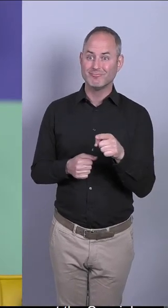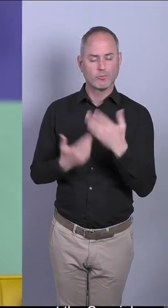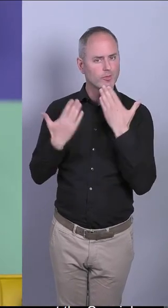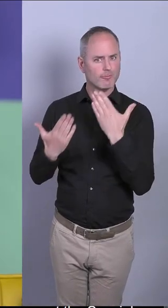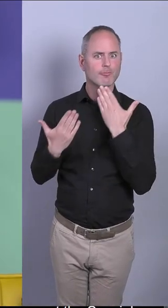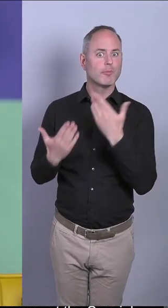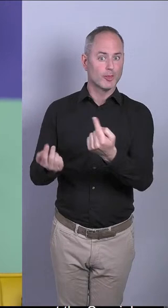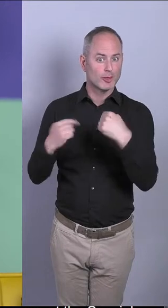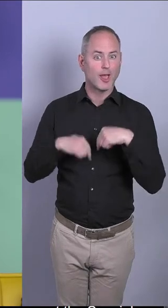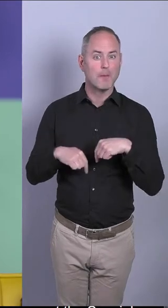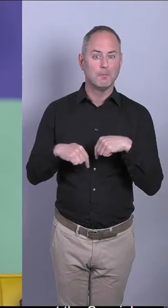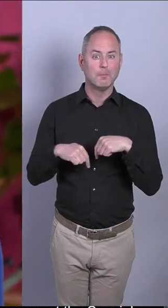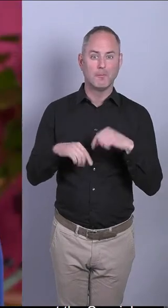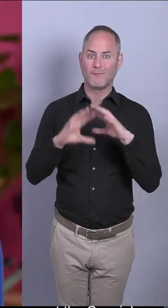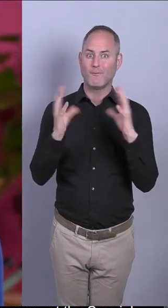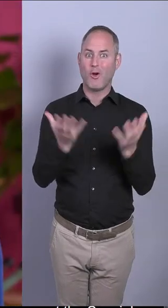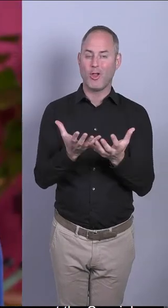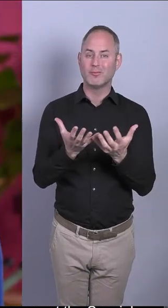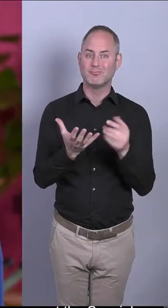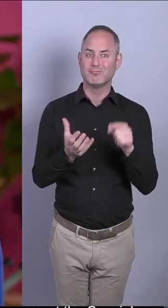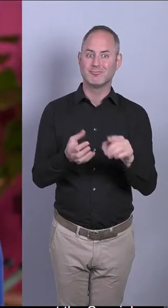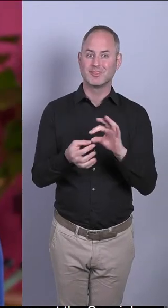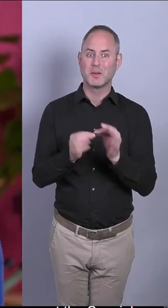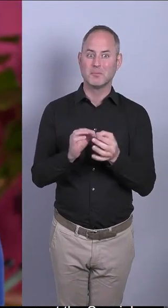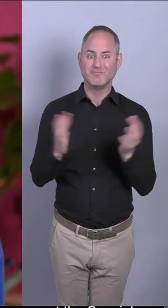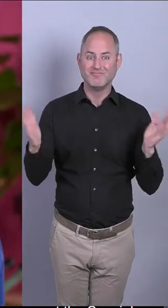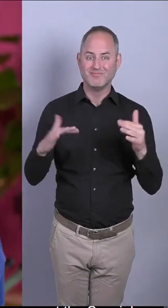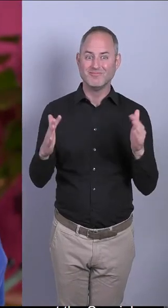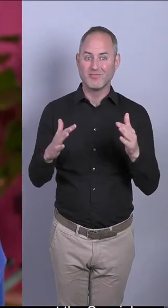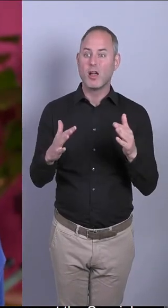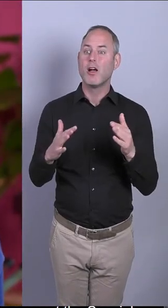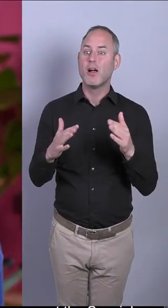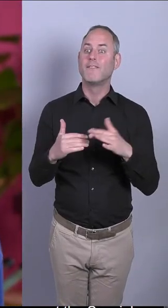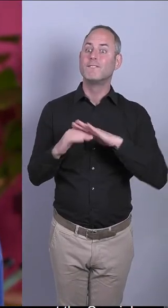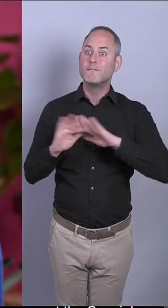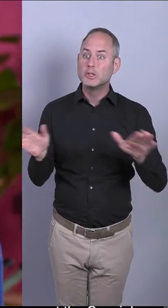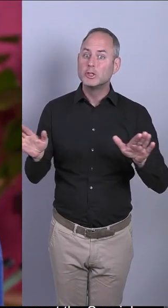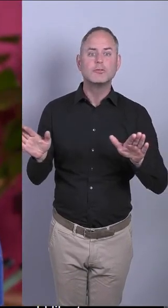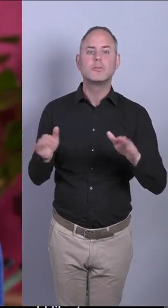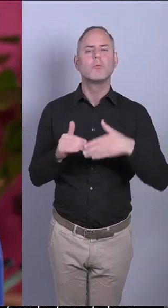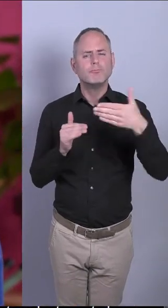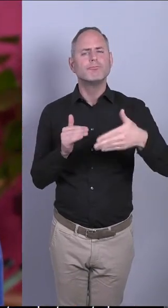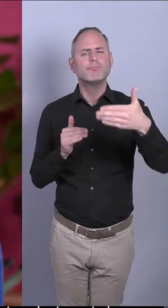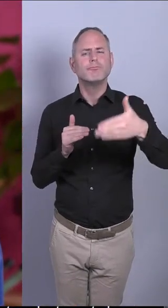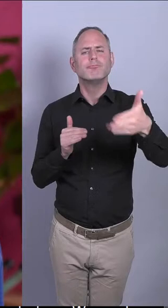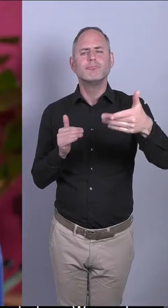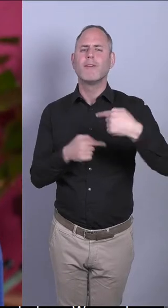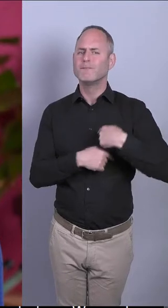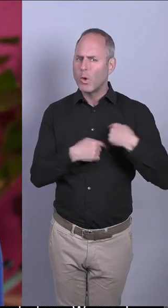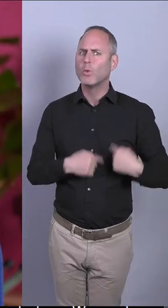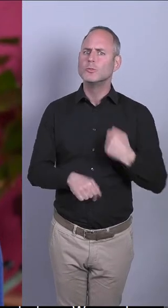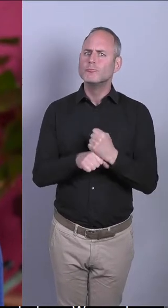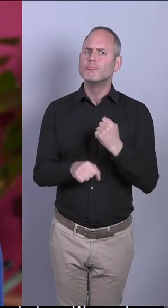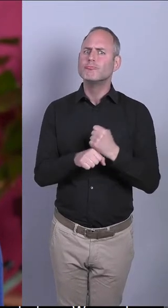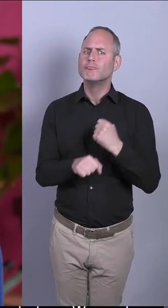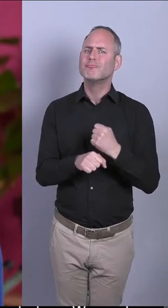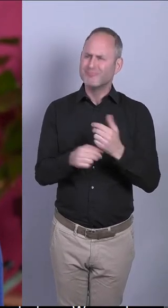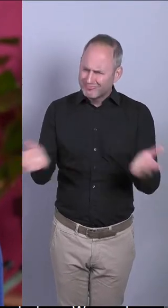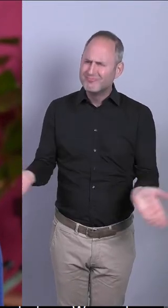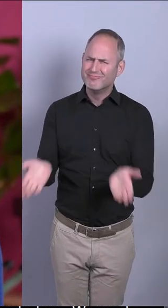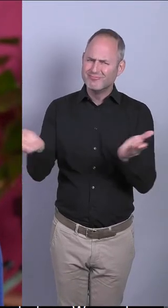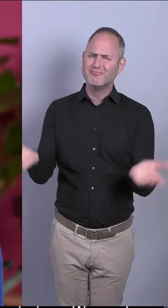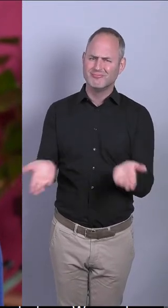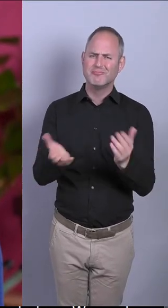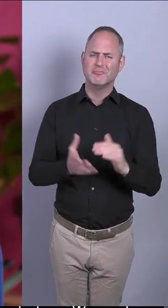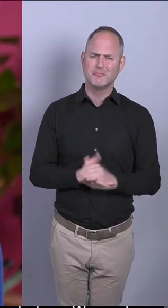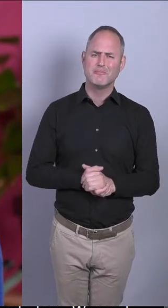you would continue volunteering afterwards. Okay, we'll have two guests later who were in the National Games